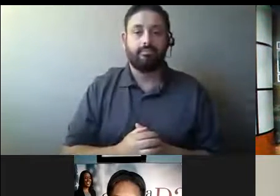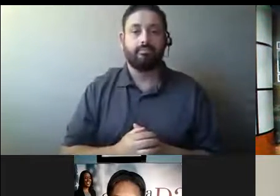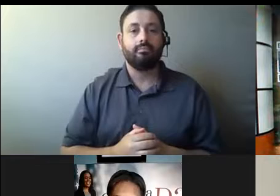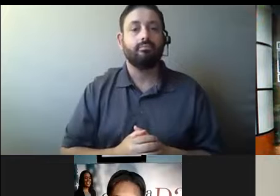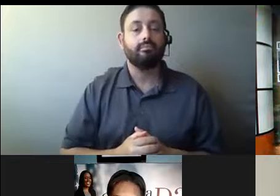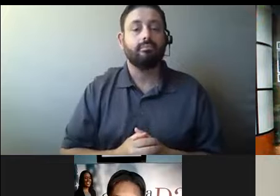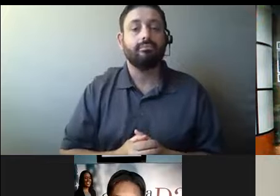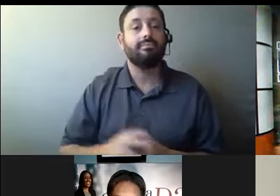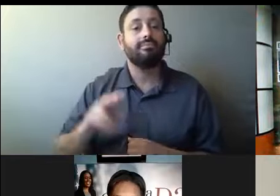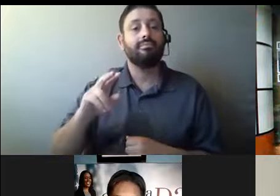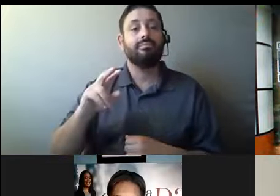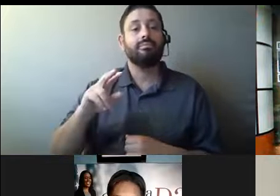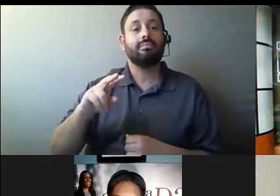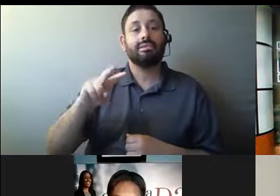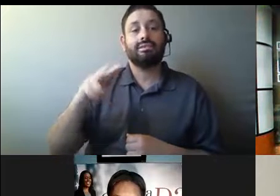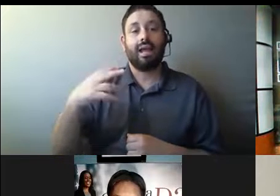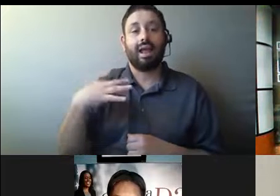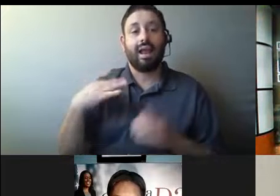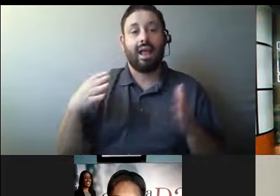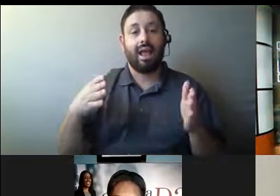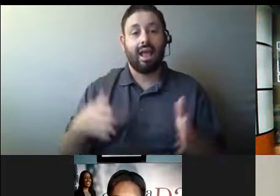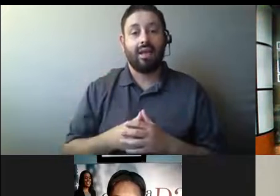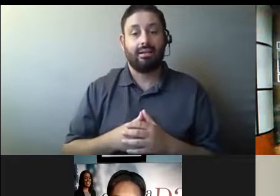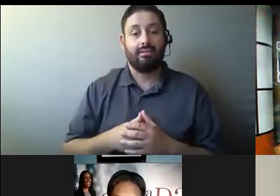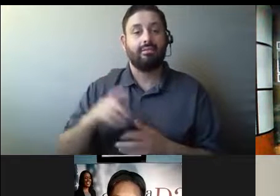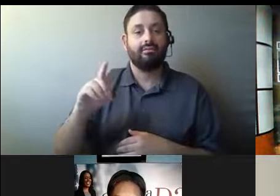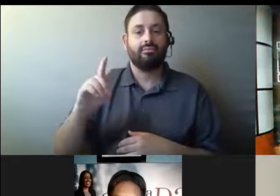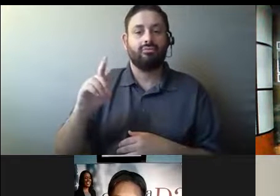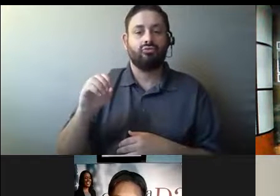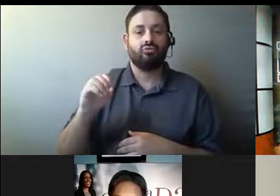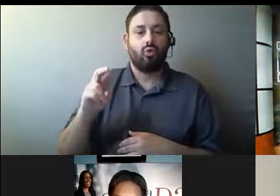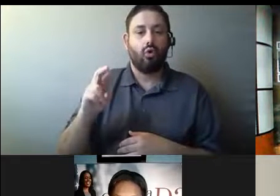the second candidate is Dory Brown.